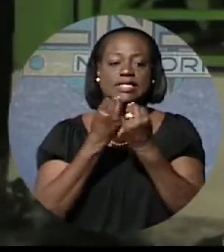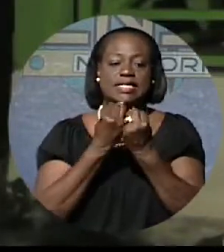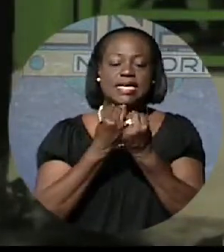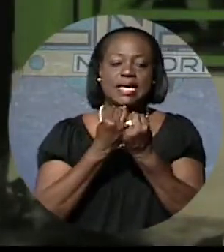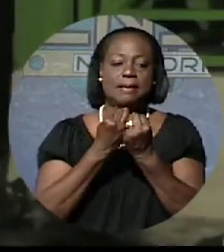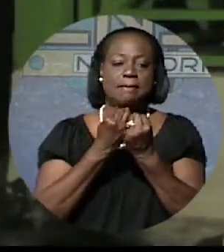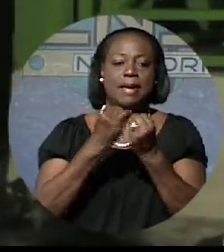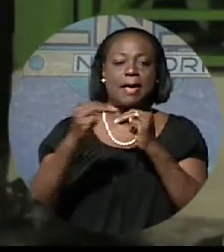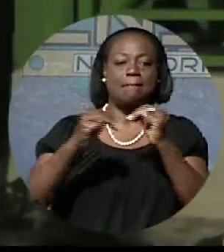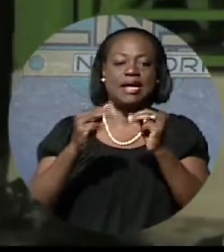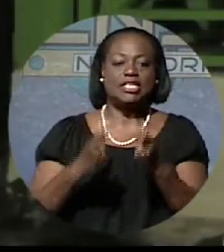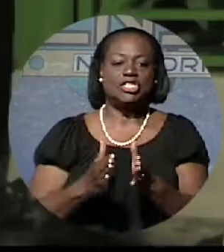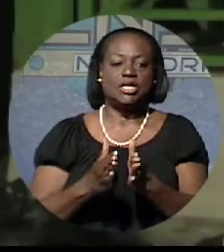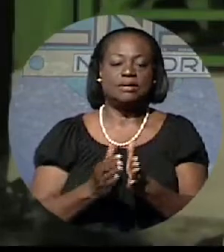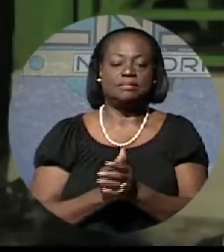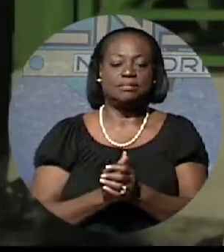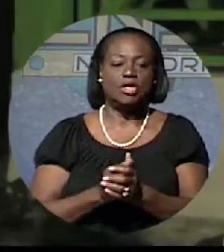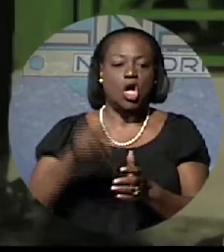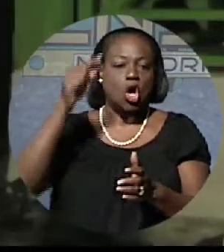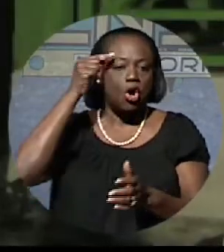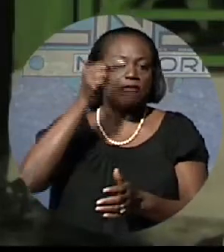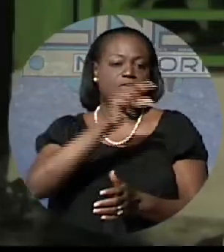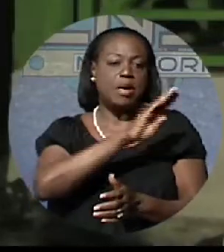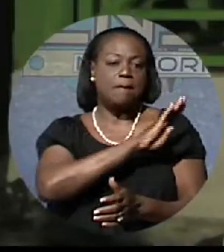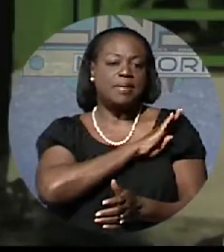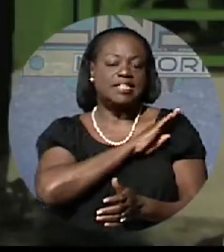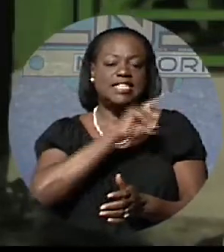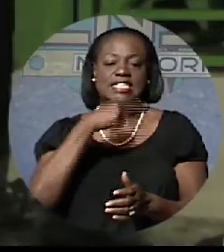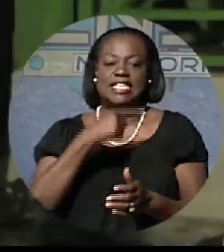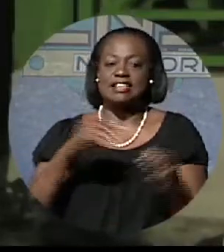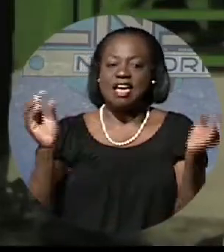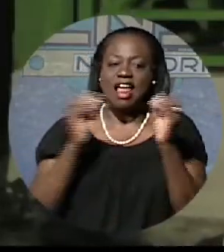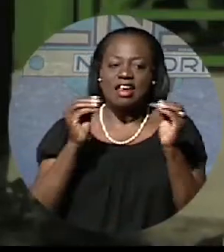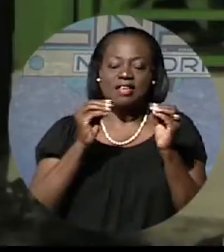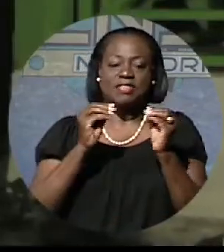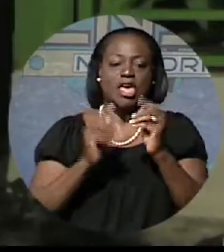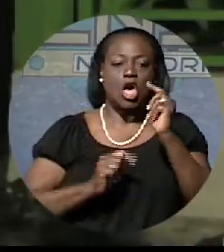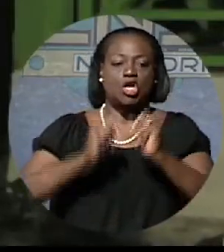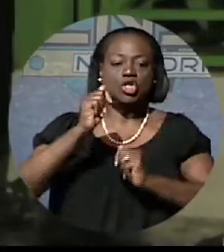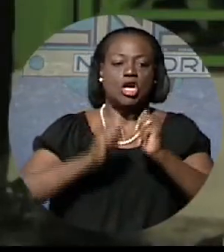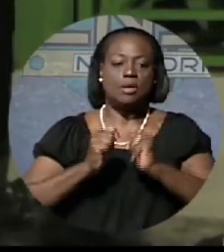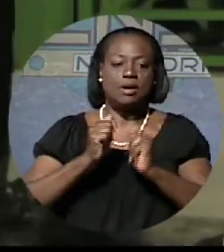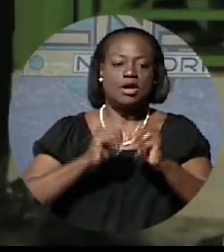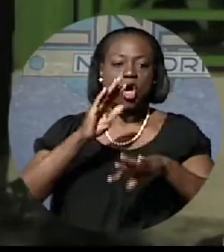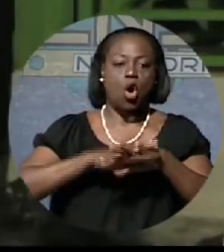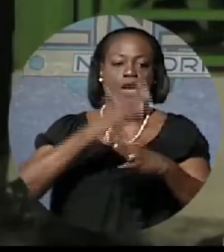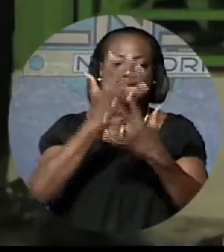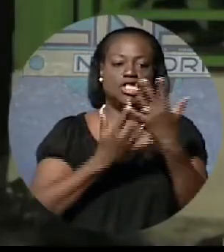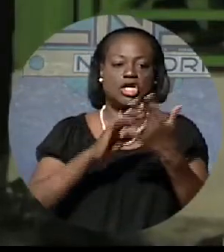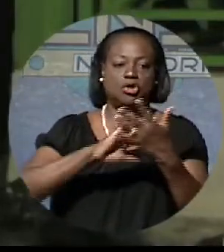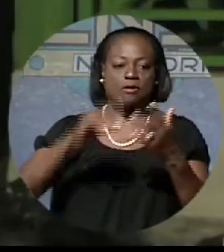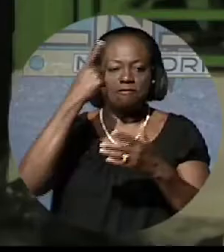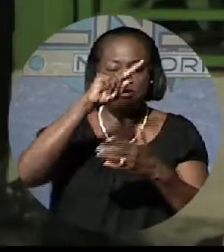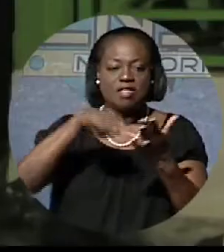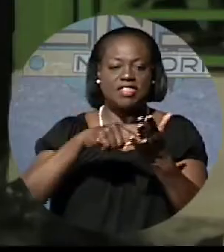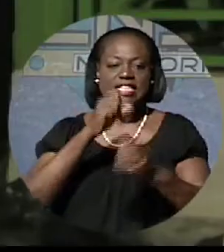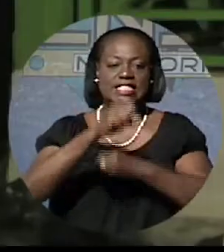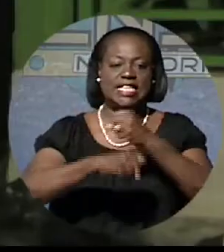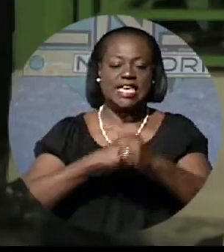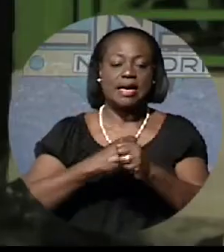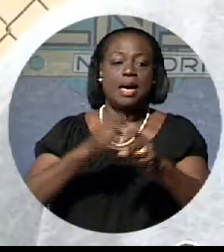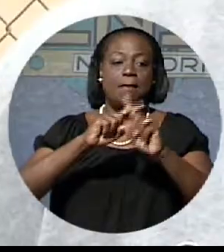Godfrey Gullyblindside, well, there's no tournament on schedule for this year, but plans are well in place for tournaments